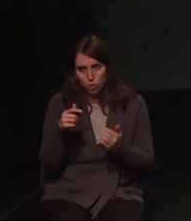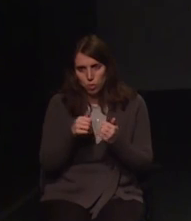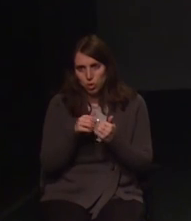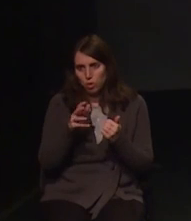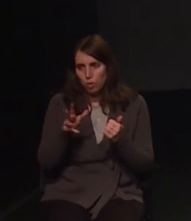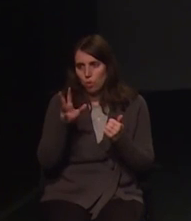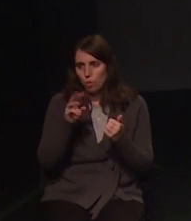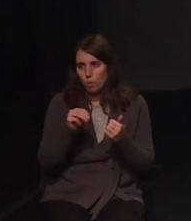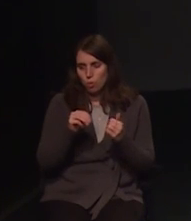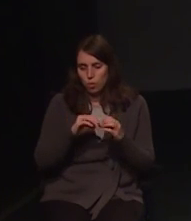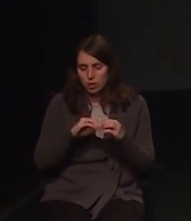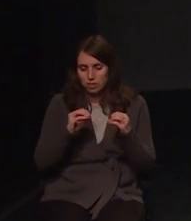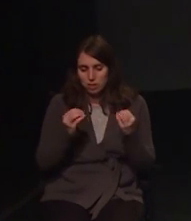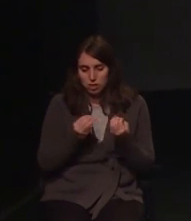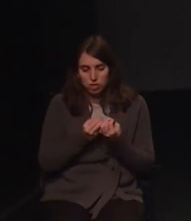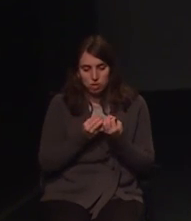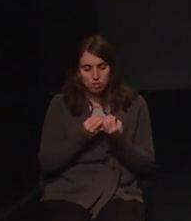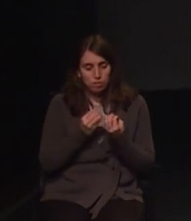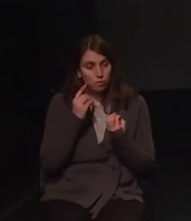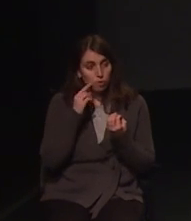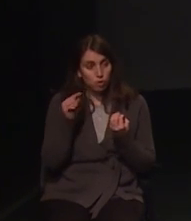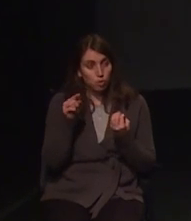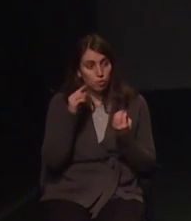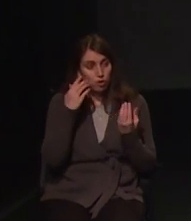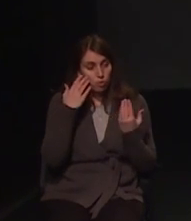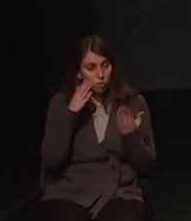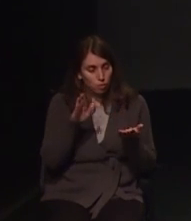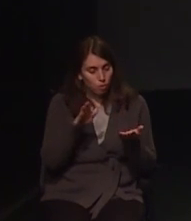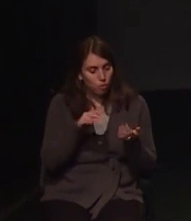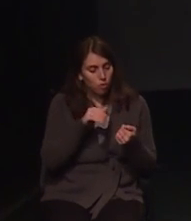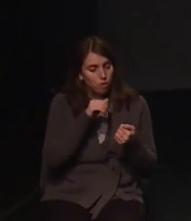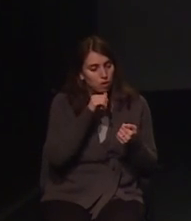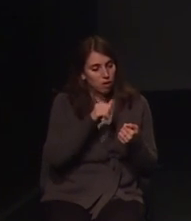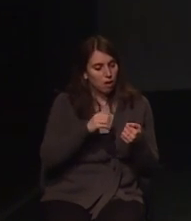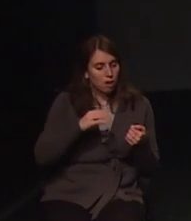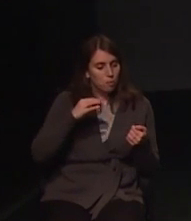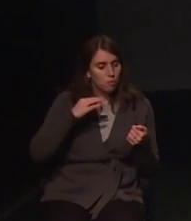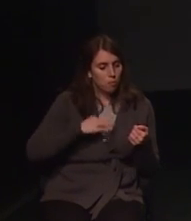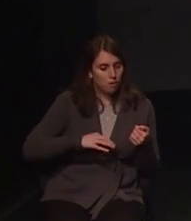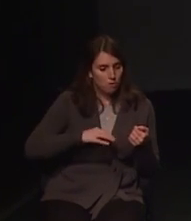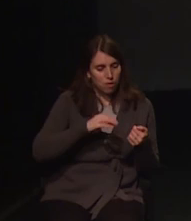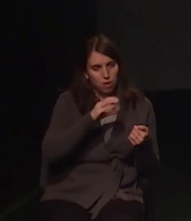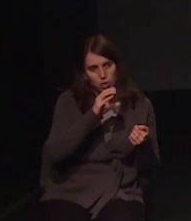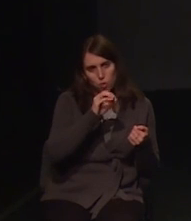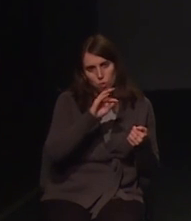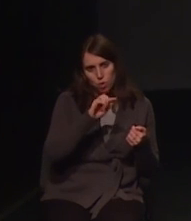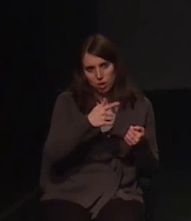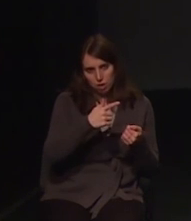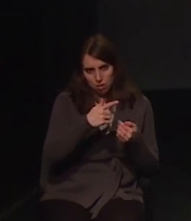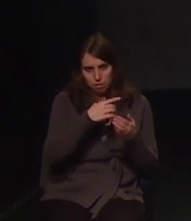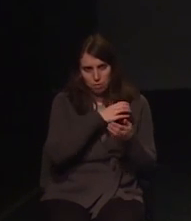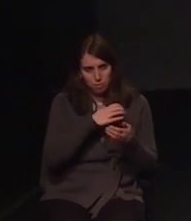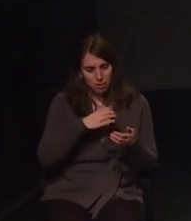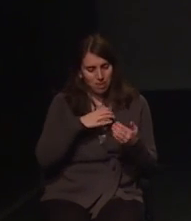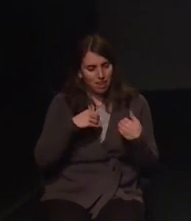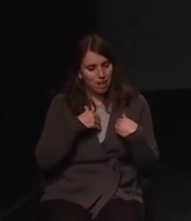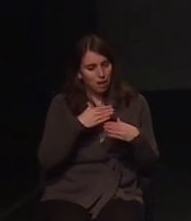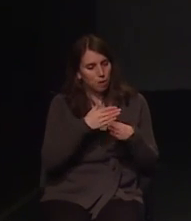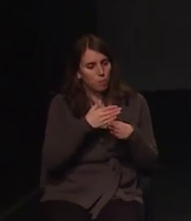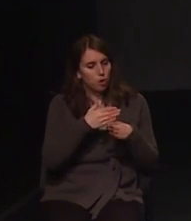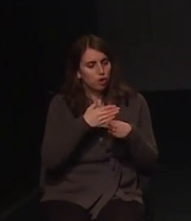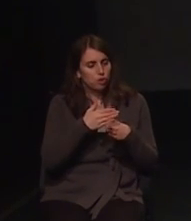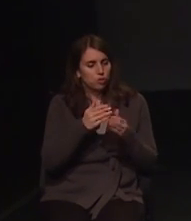those of you who don't know, the nonprofit coordinating committee used to have a partnership with the New York Times Foundation,